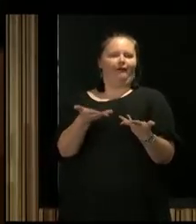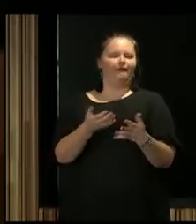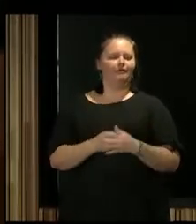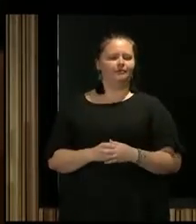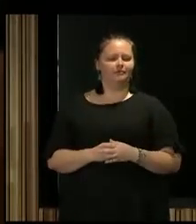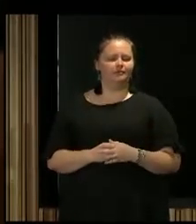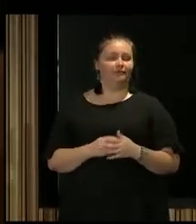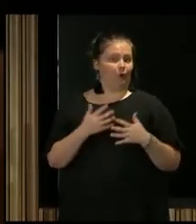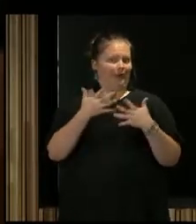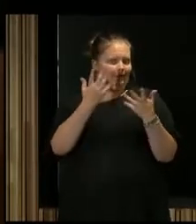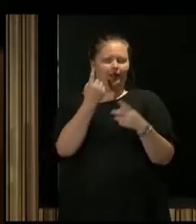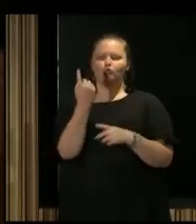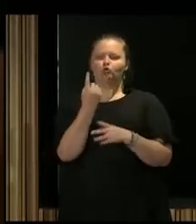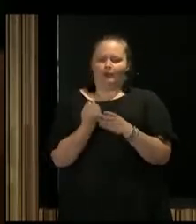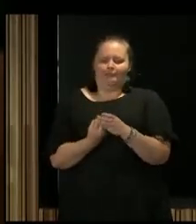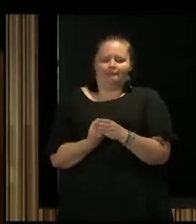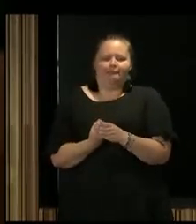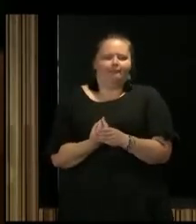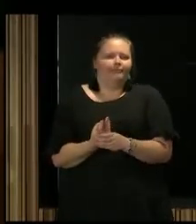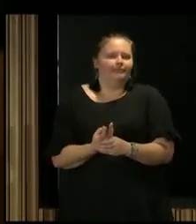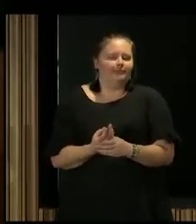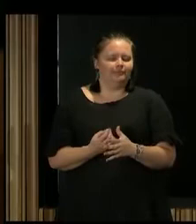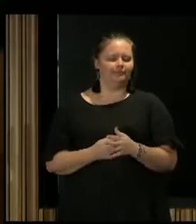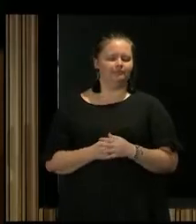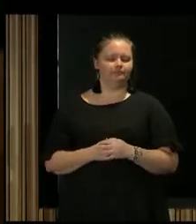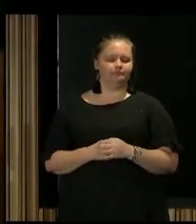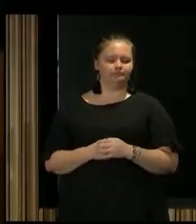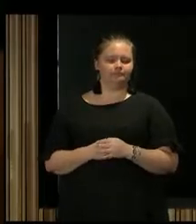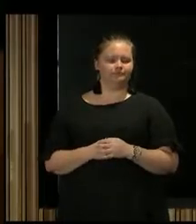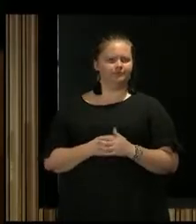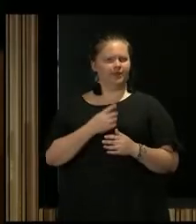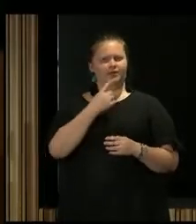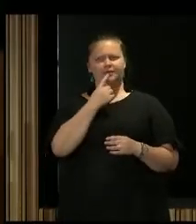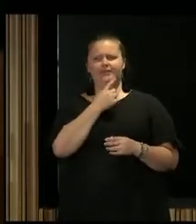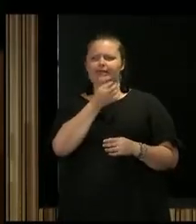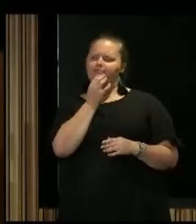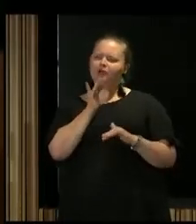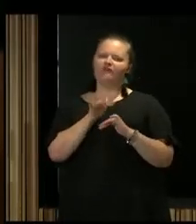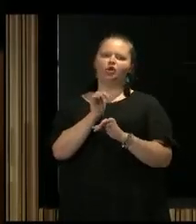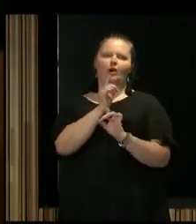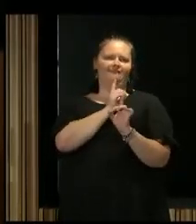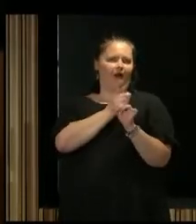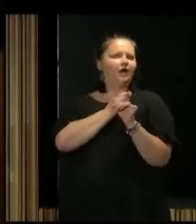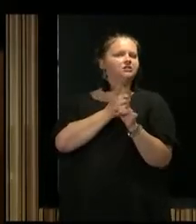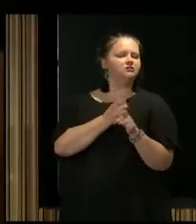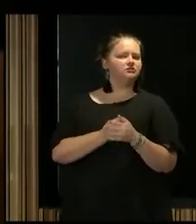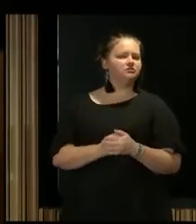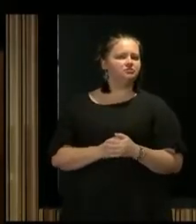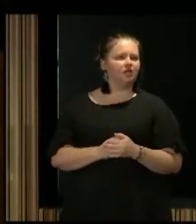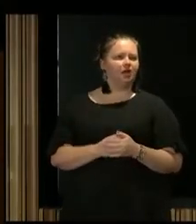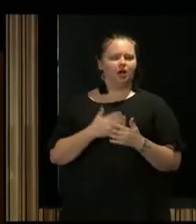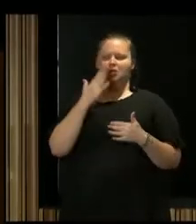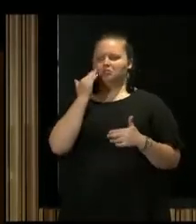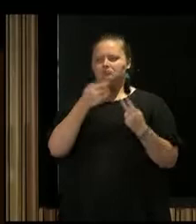is emerging, you know, you've said a little bit about advice that you would give someone, but whether they're in the